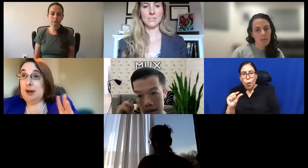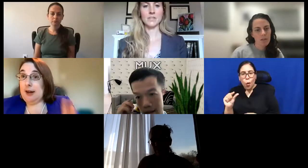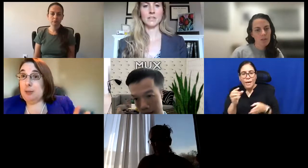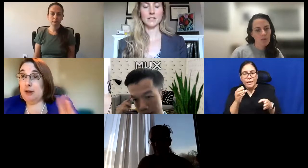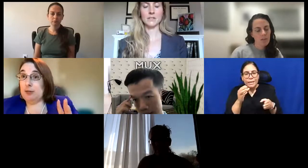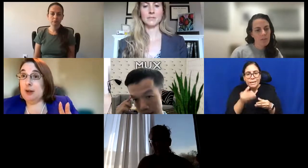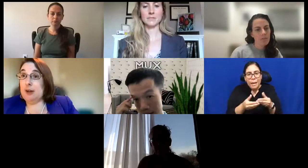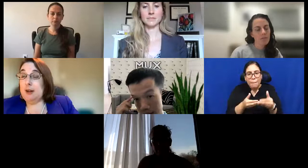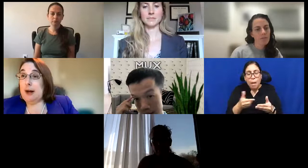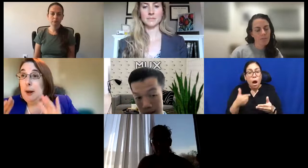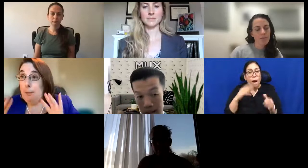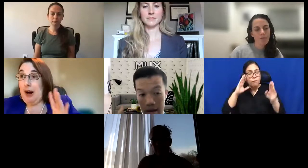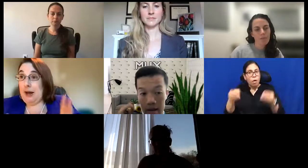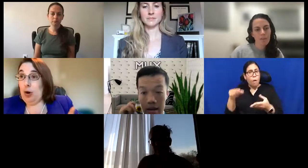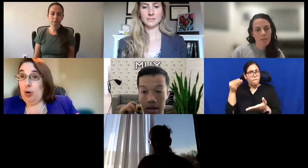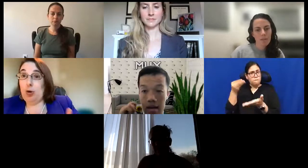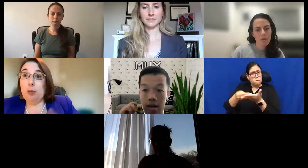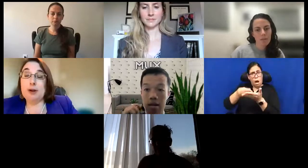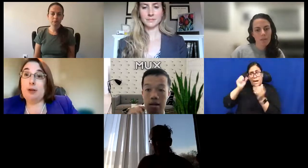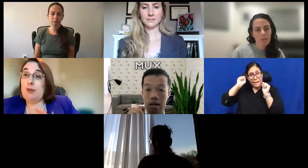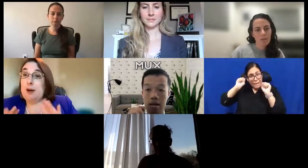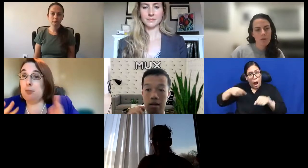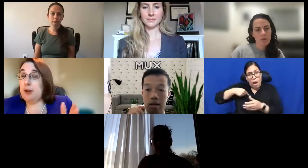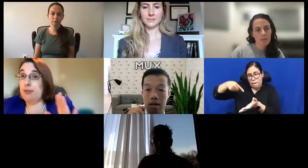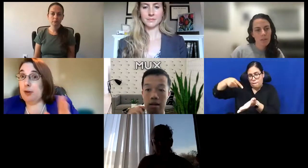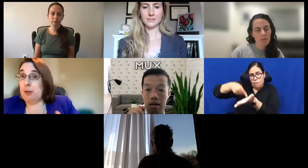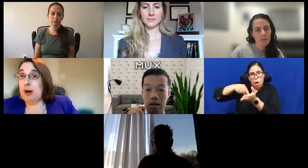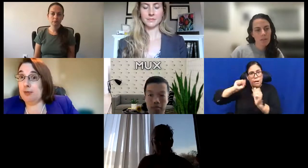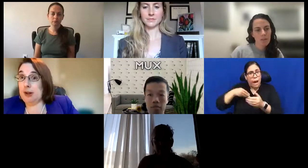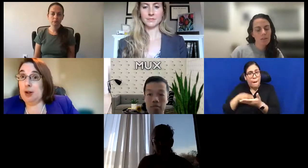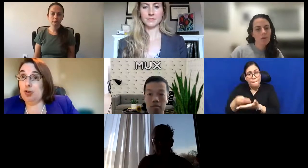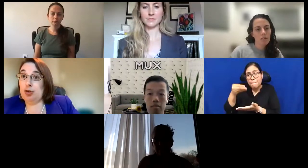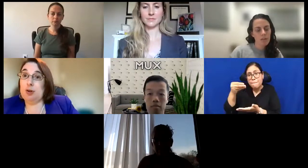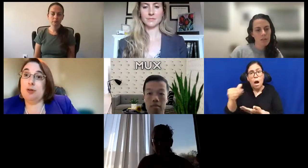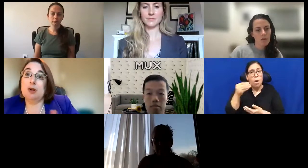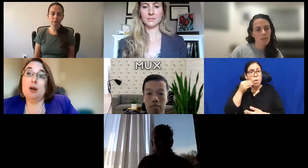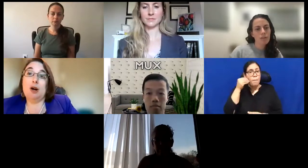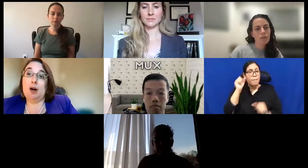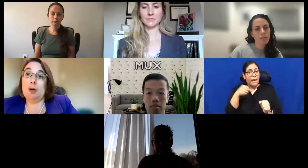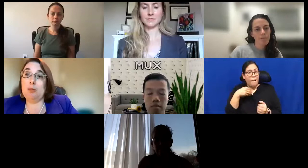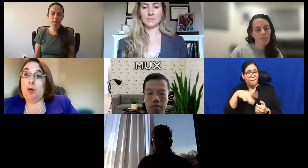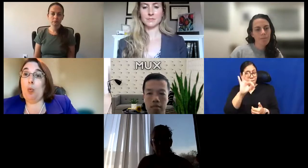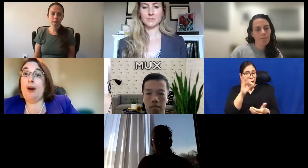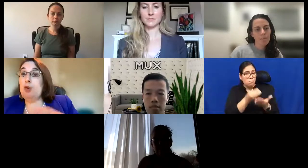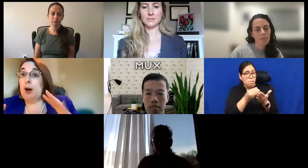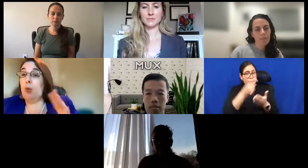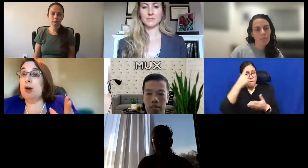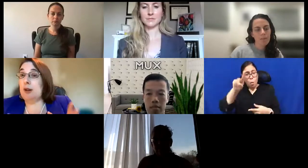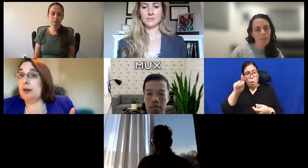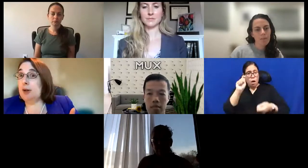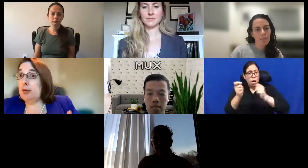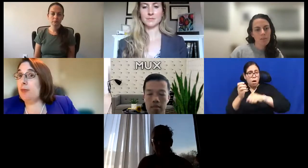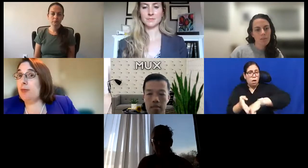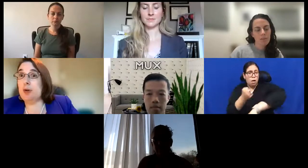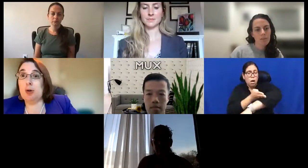financing aspect of it. Can I buy a home? Can I find money for the modifications? Where do I want